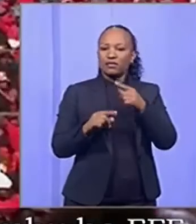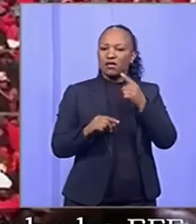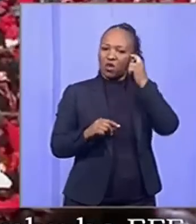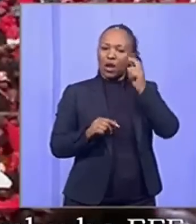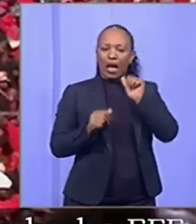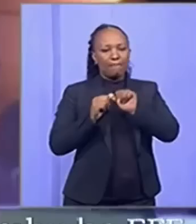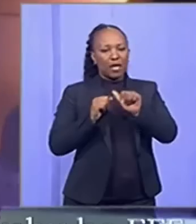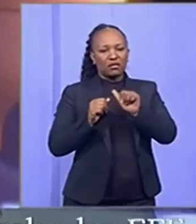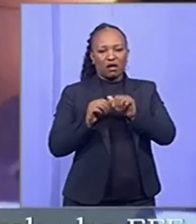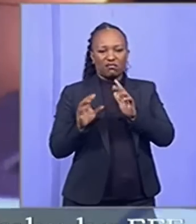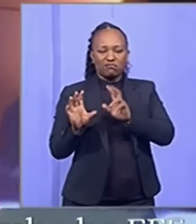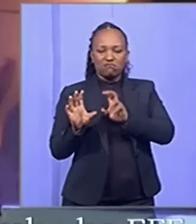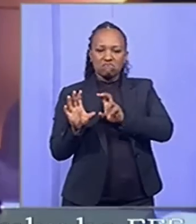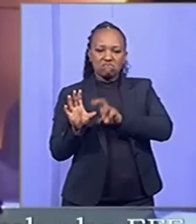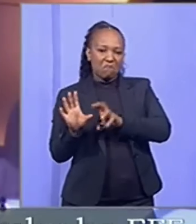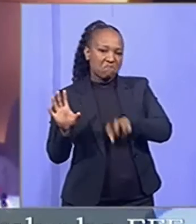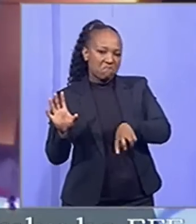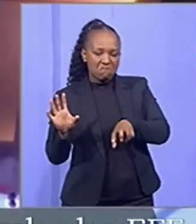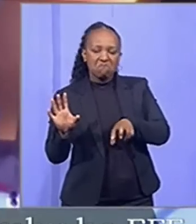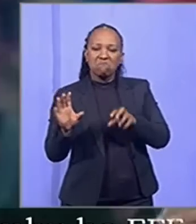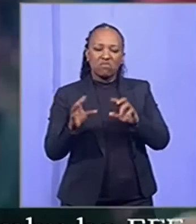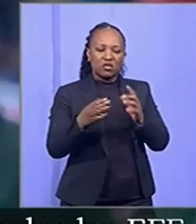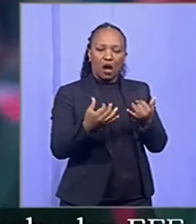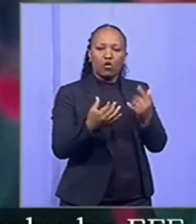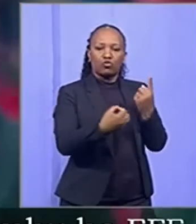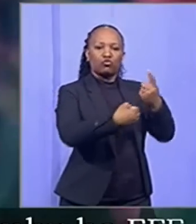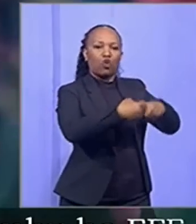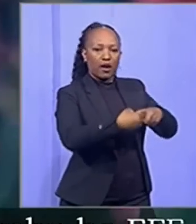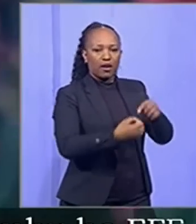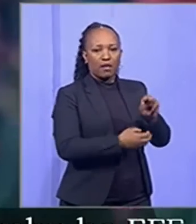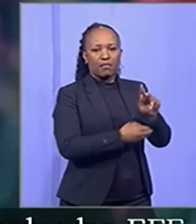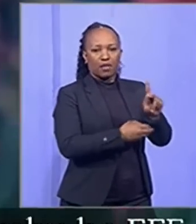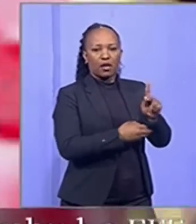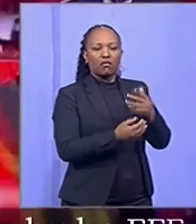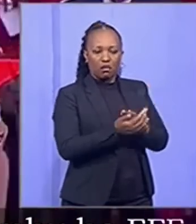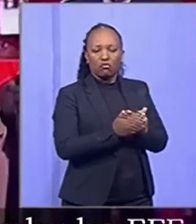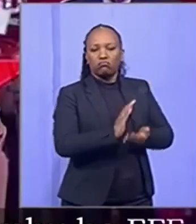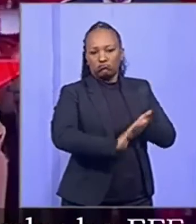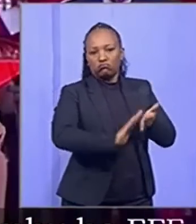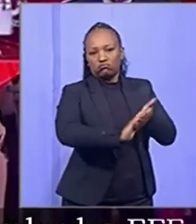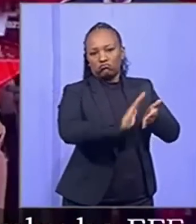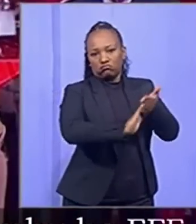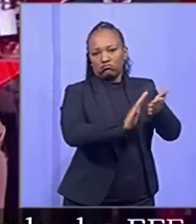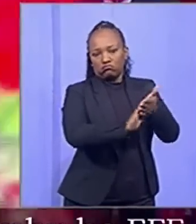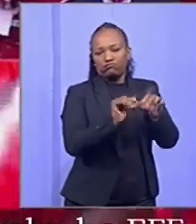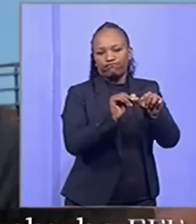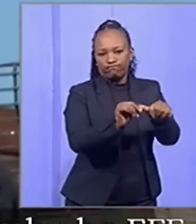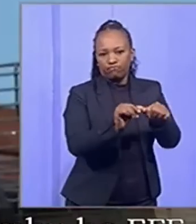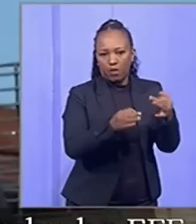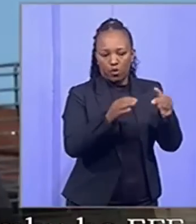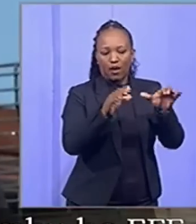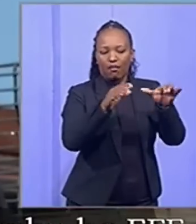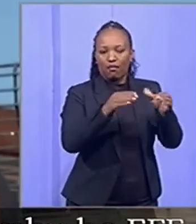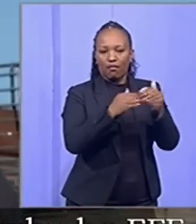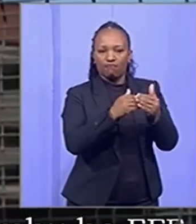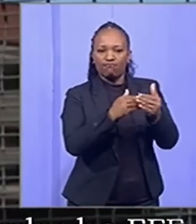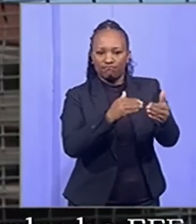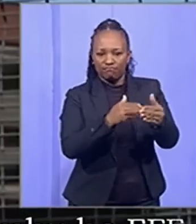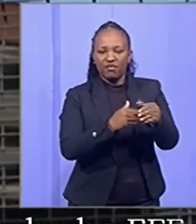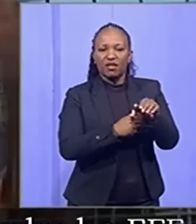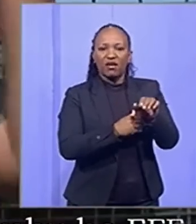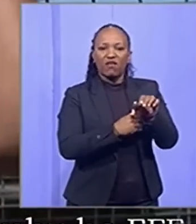a iteane le mokga ona wa MK hore a nne a tswele pele ka ho ba setho sa yone